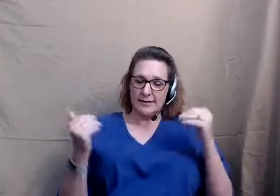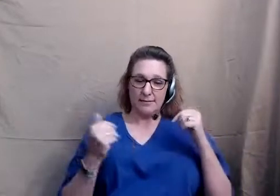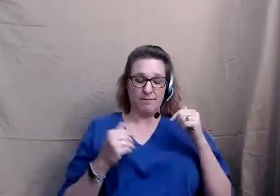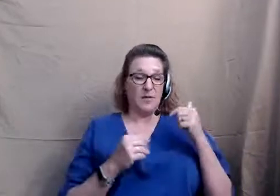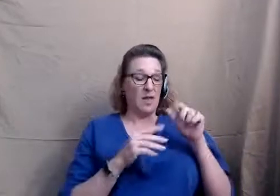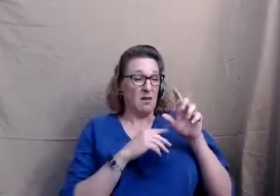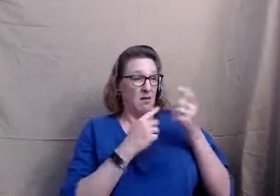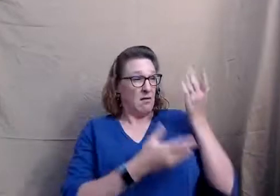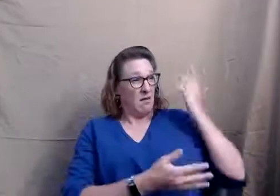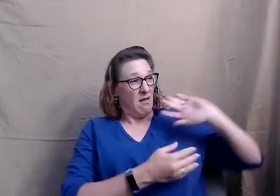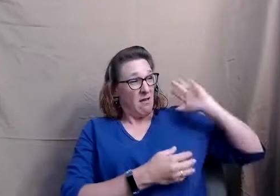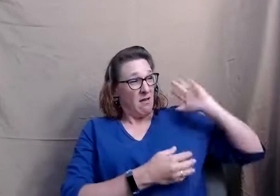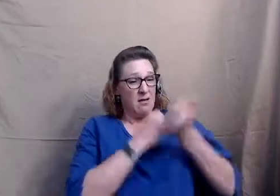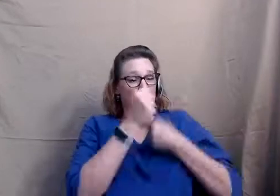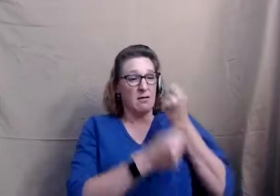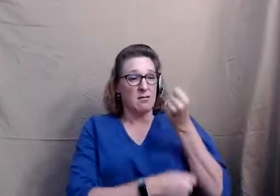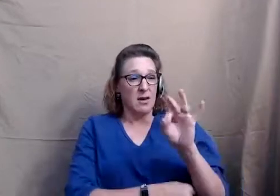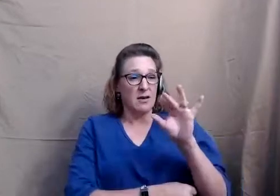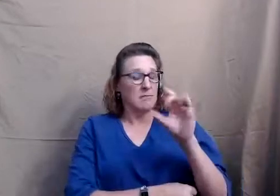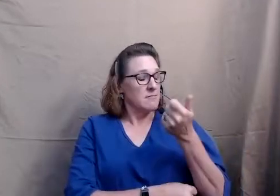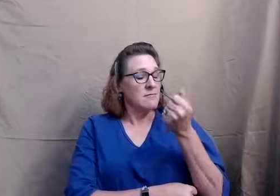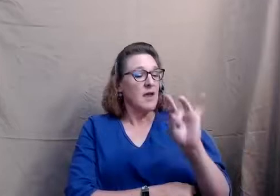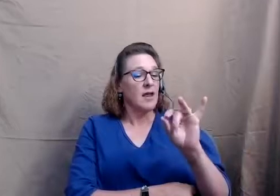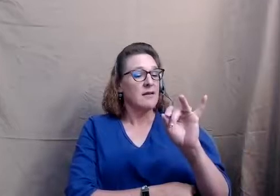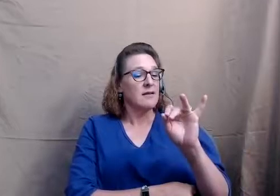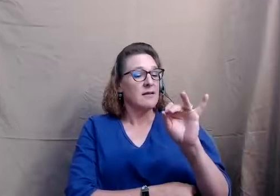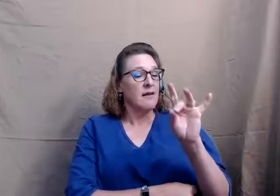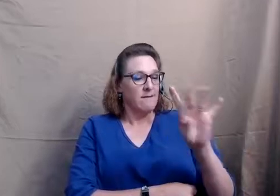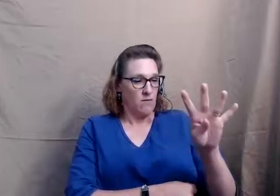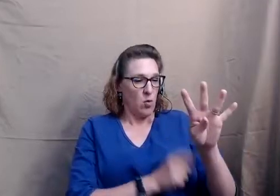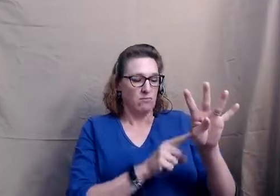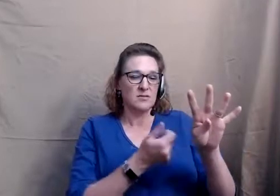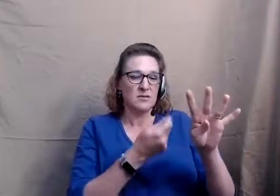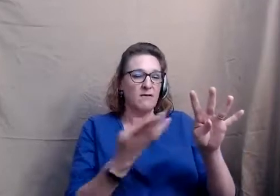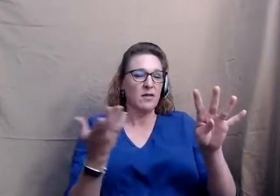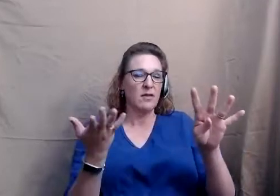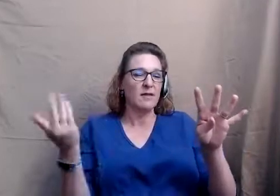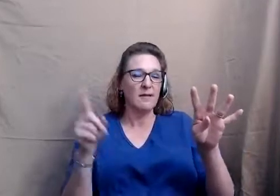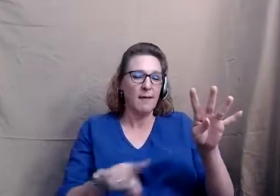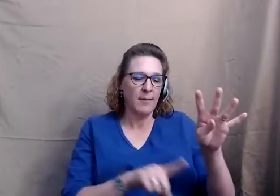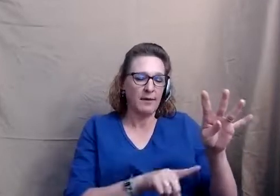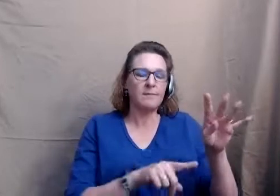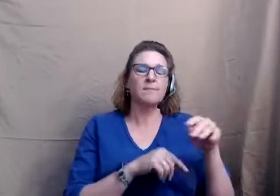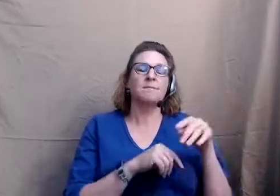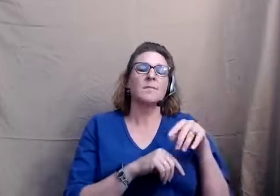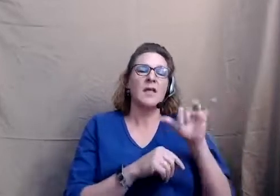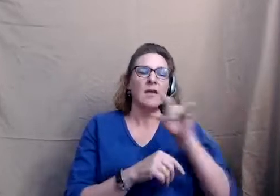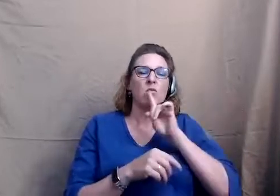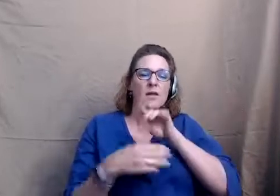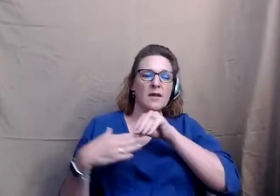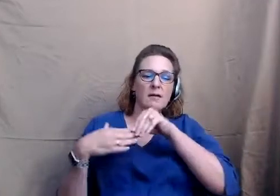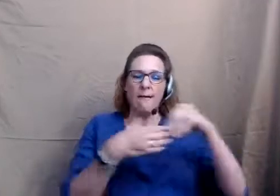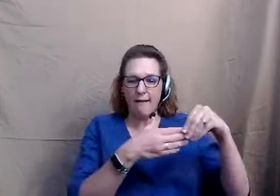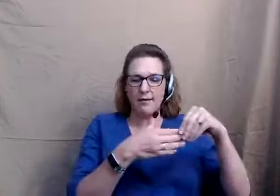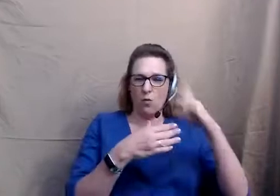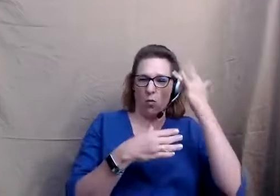three things that happen in 1984 that really drive the rush to criminalization as the